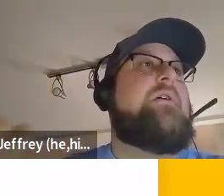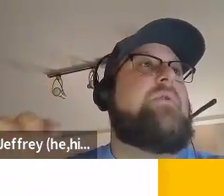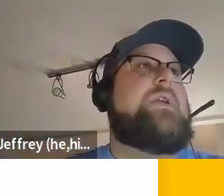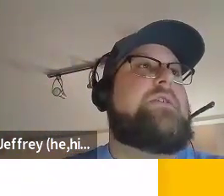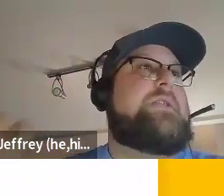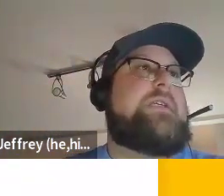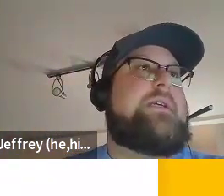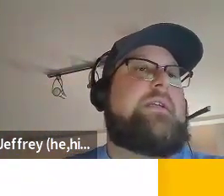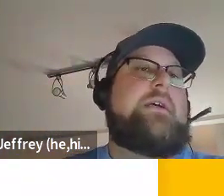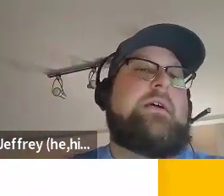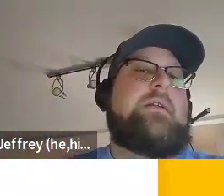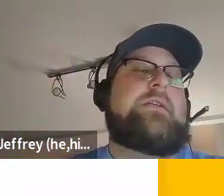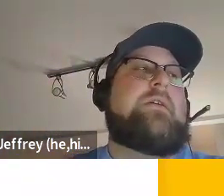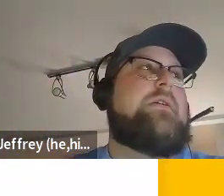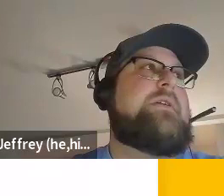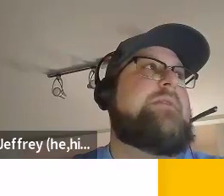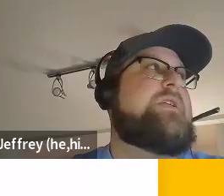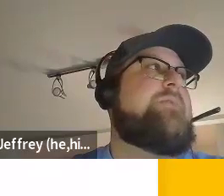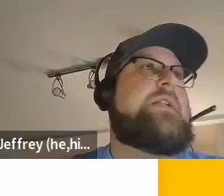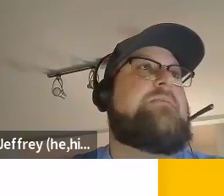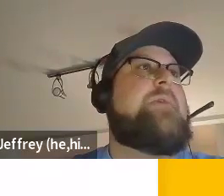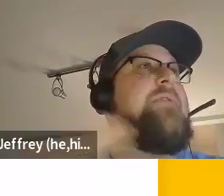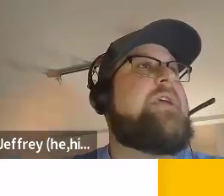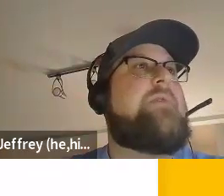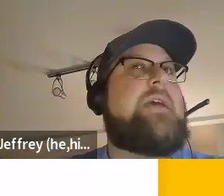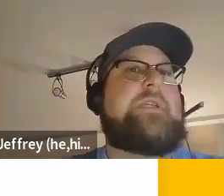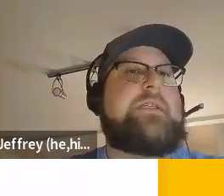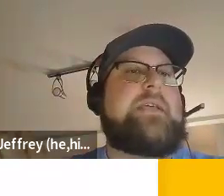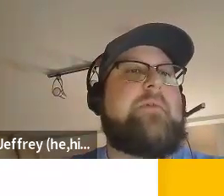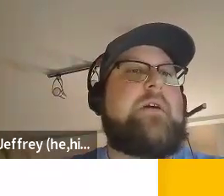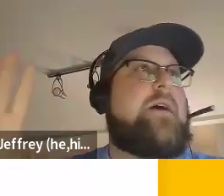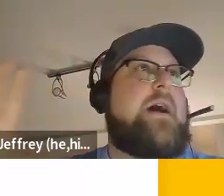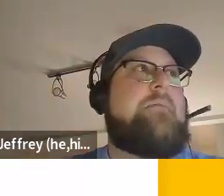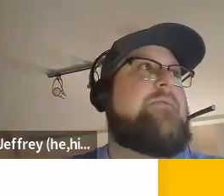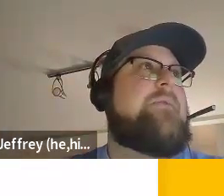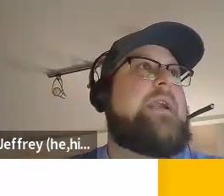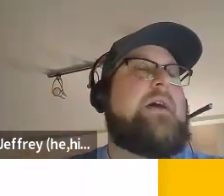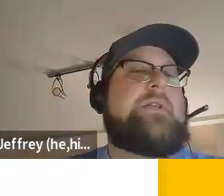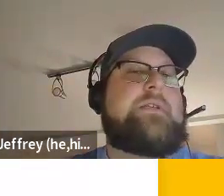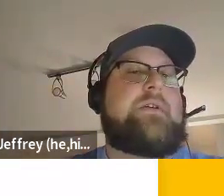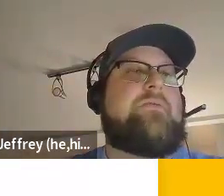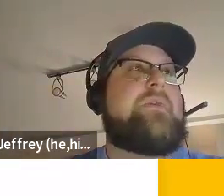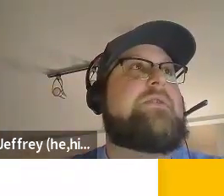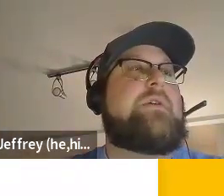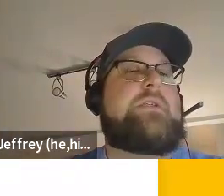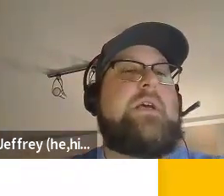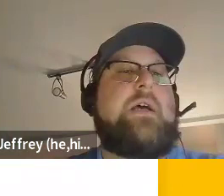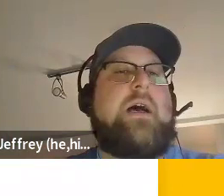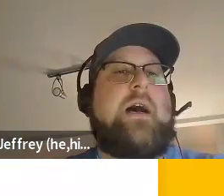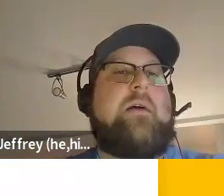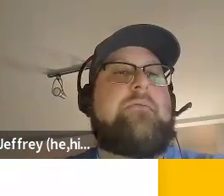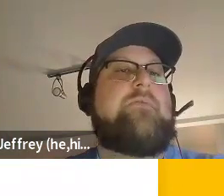in the middle of the winter season. This also is in response when we have heat waves in the summer, but for right now, this is a good